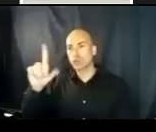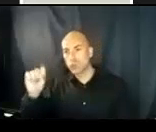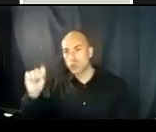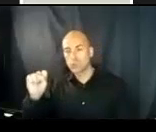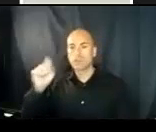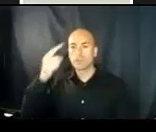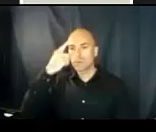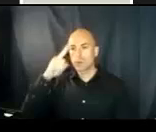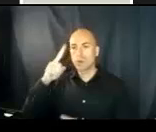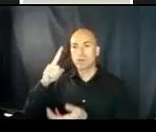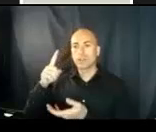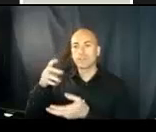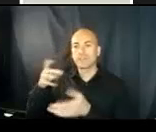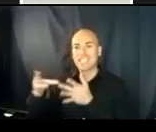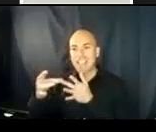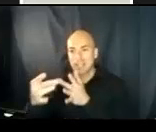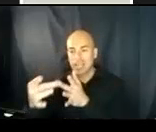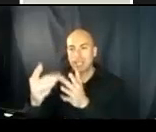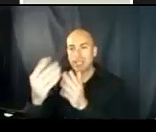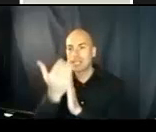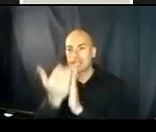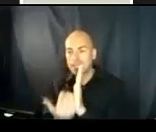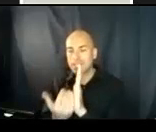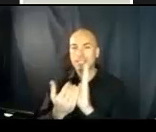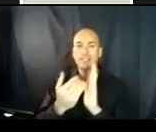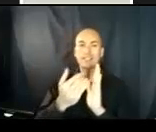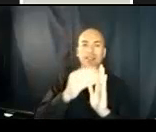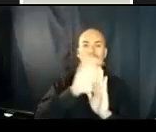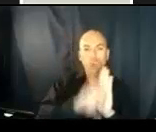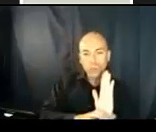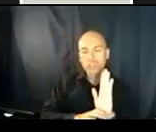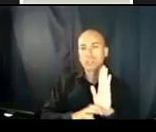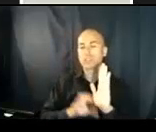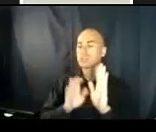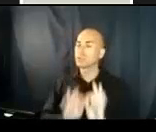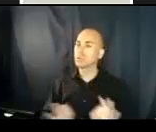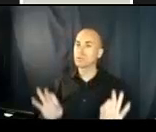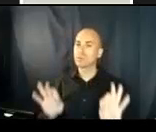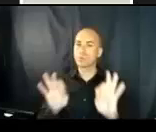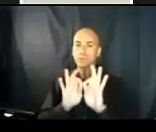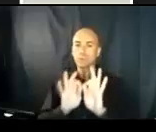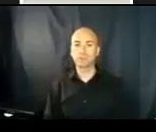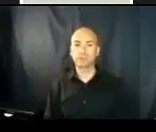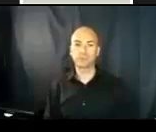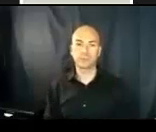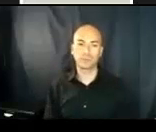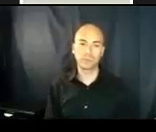your lessons, for navigating the course. Is super important.